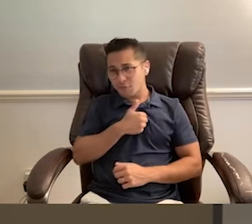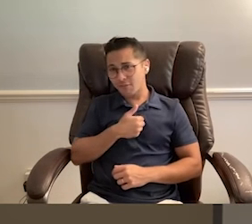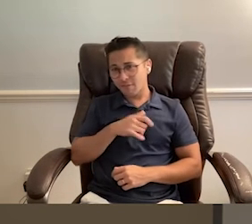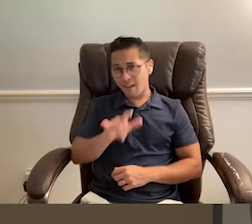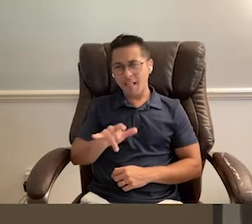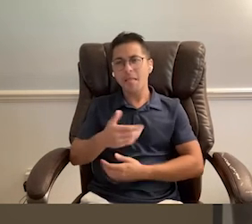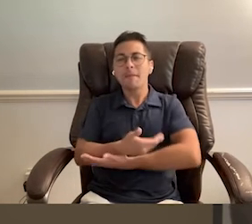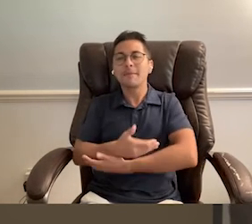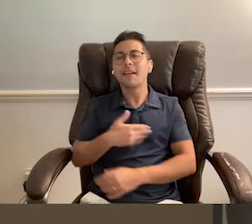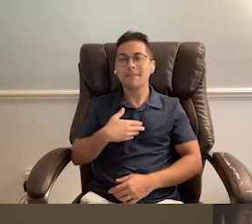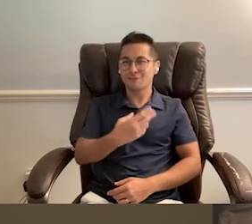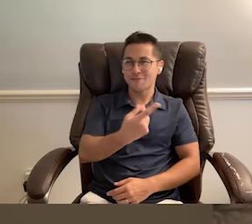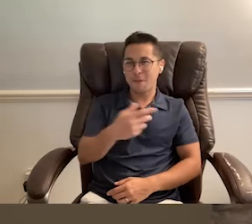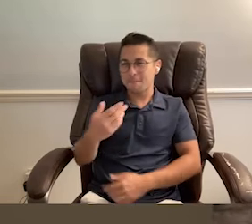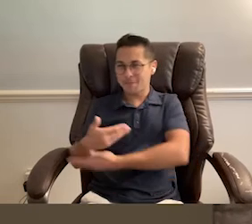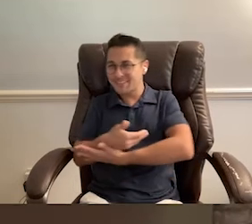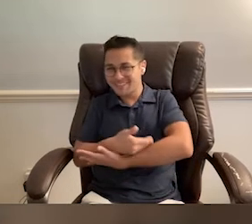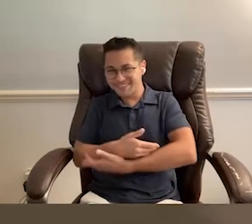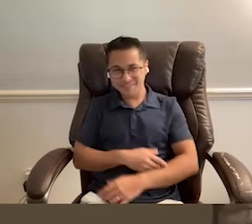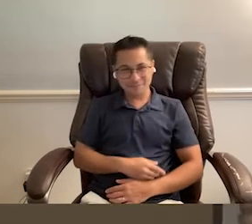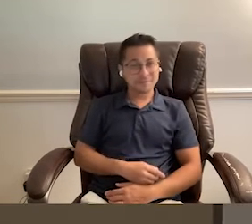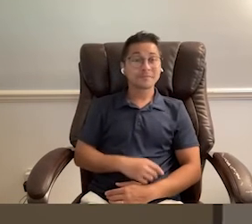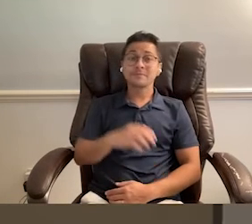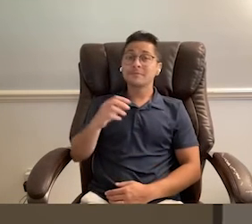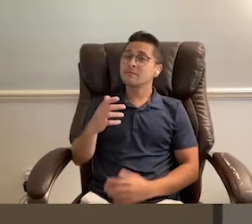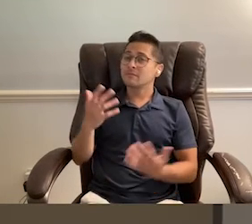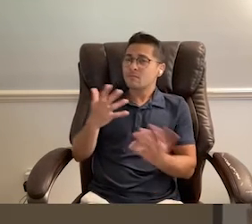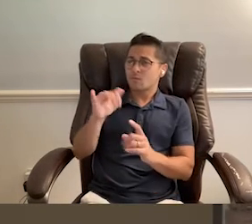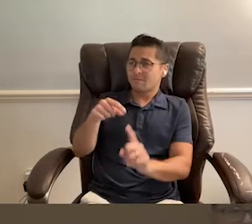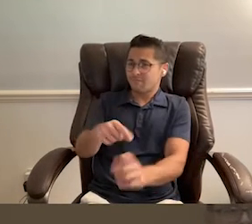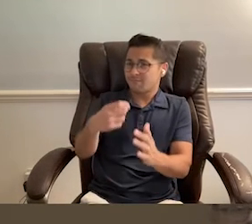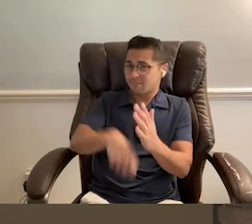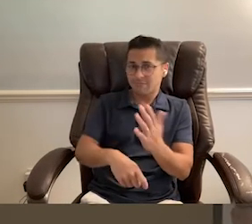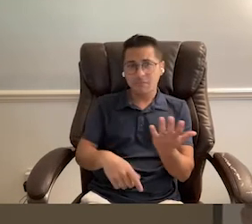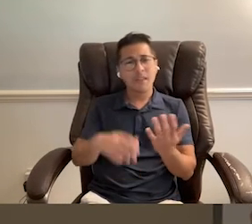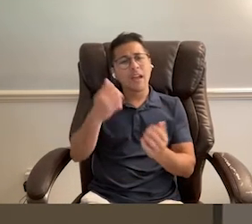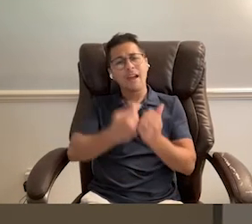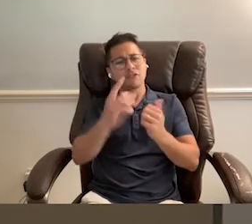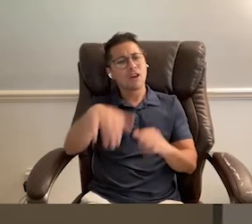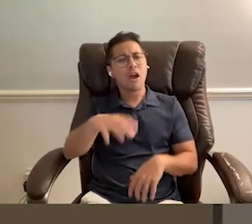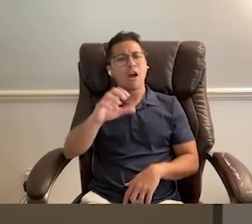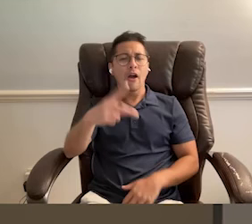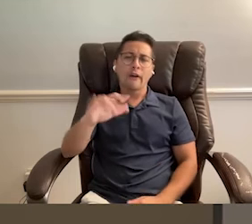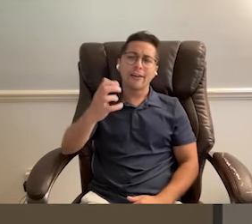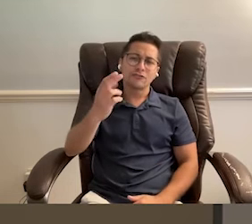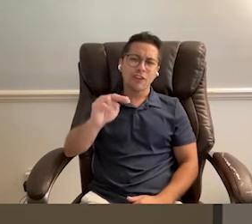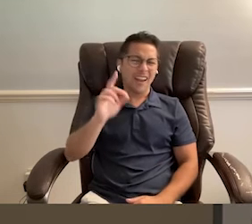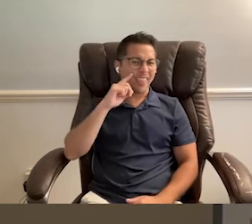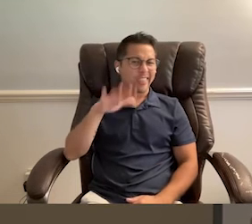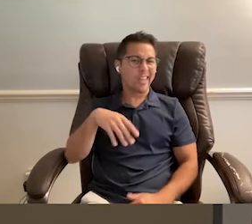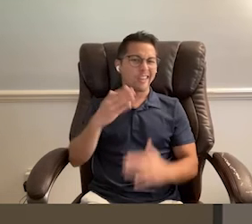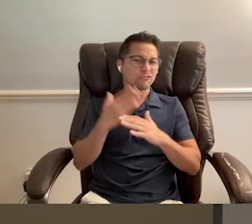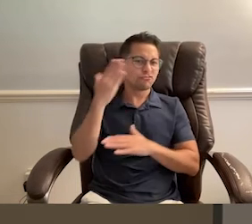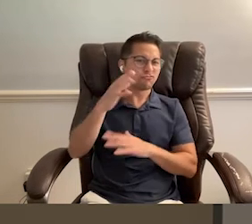go. So what does this cost, right? Everybody's like, okay, John, this sounds too good to be true. It's gonna cost $50 a